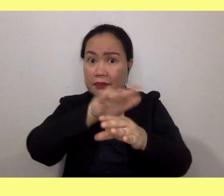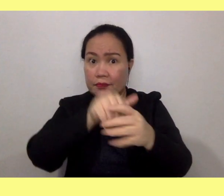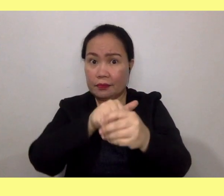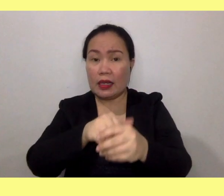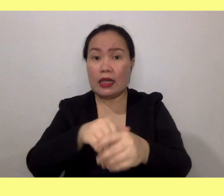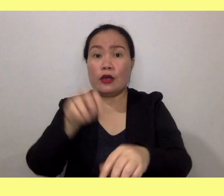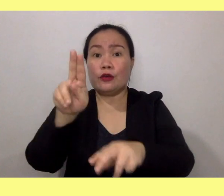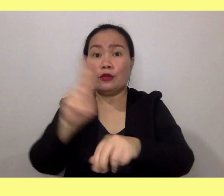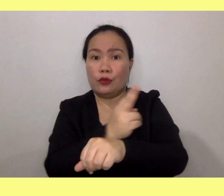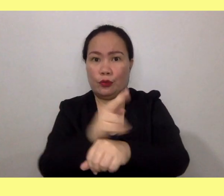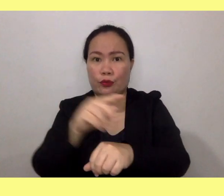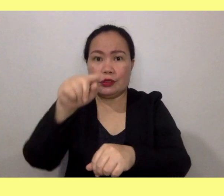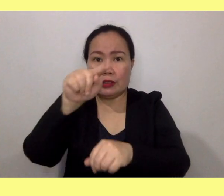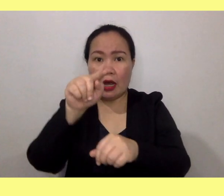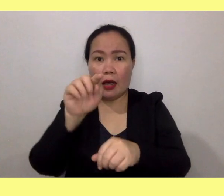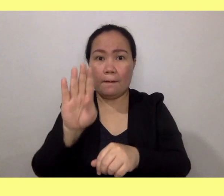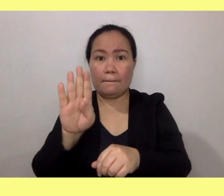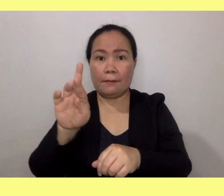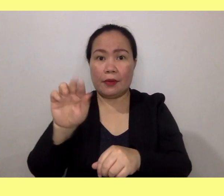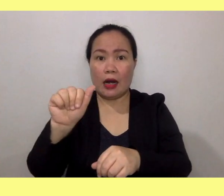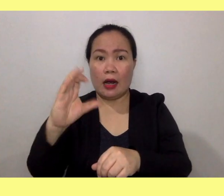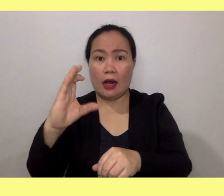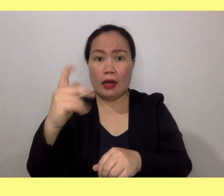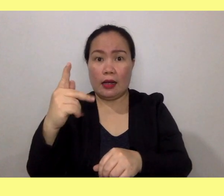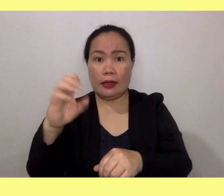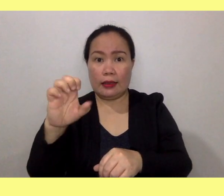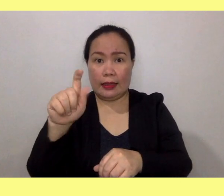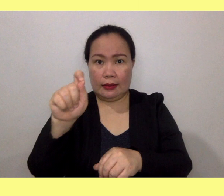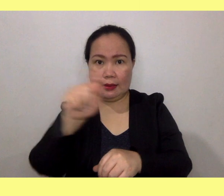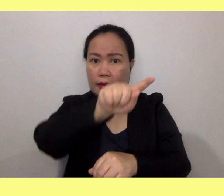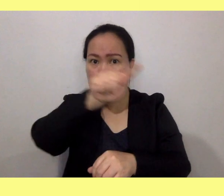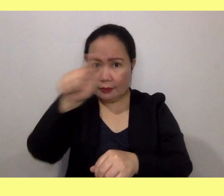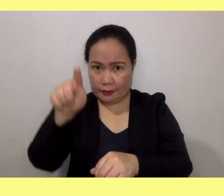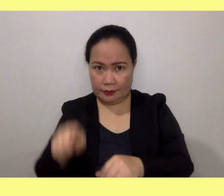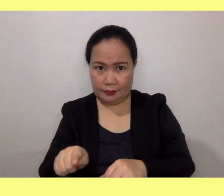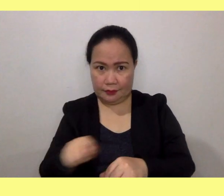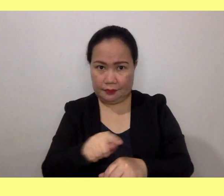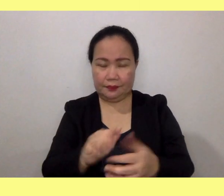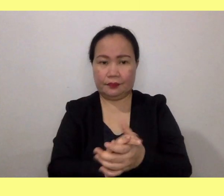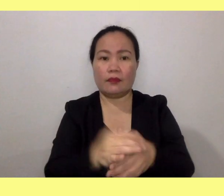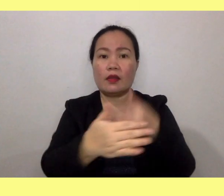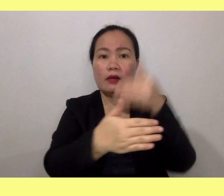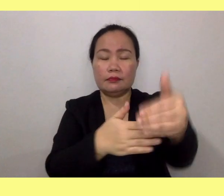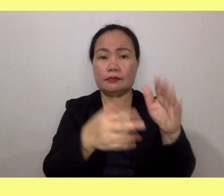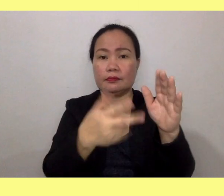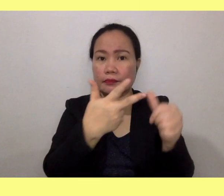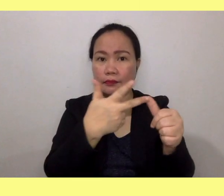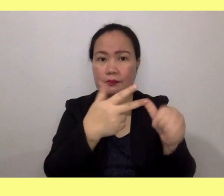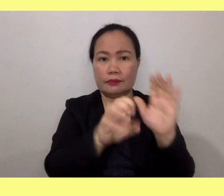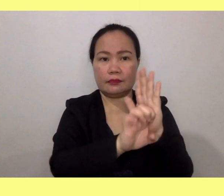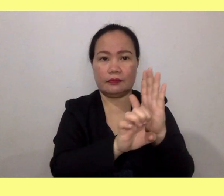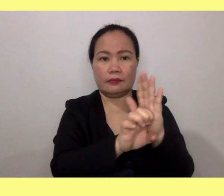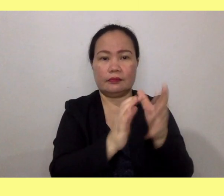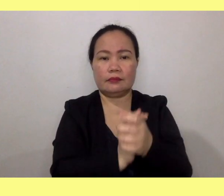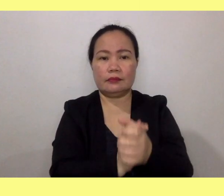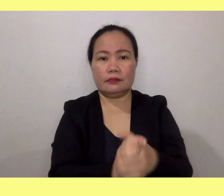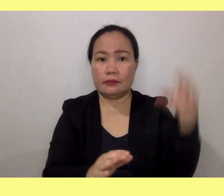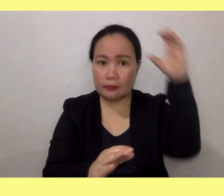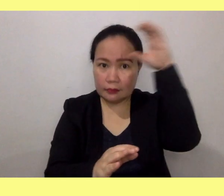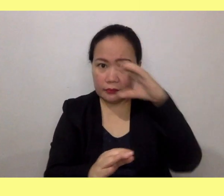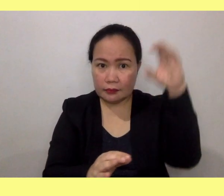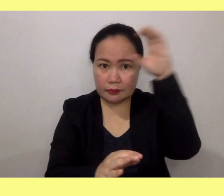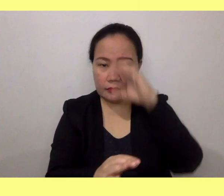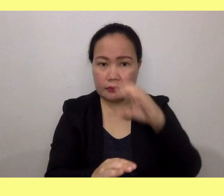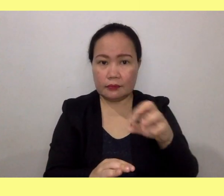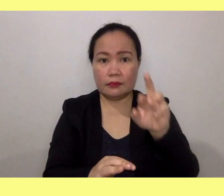infinity up to negative 5. So kasama yung negative 5. Let's have that third one. So find the